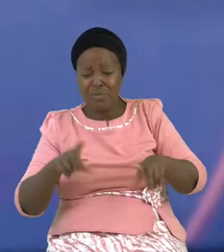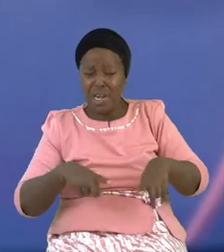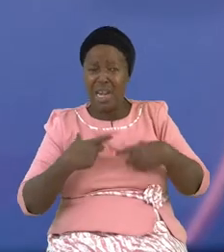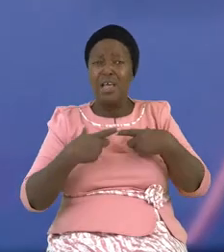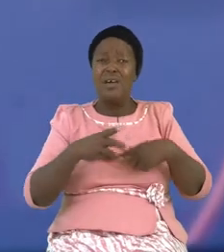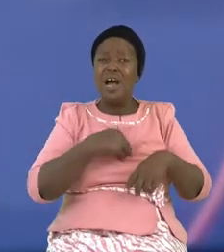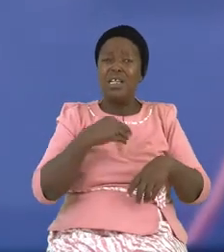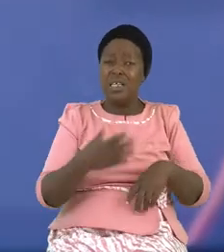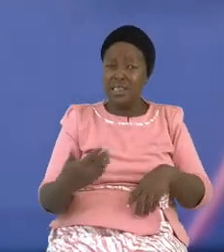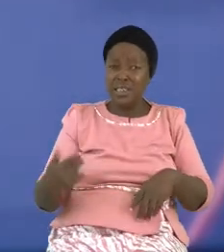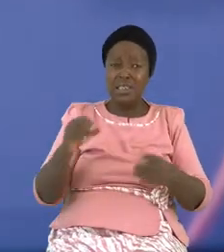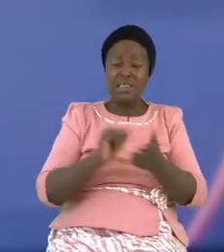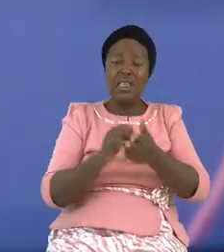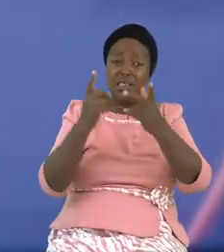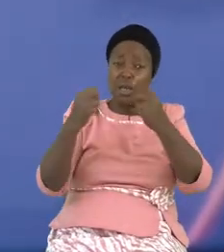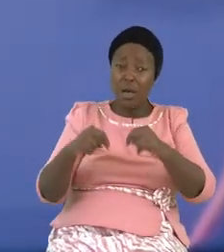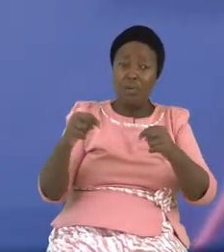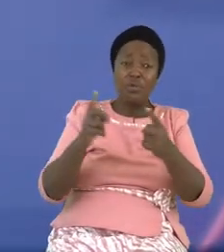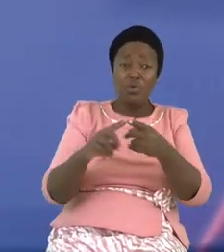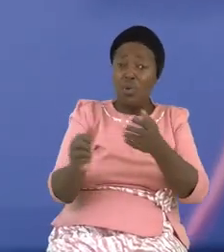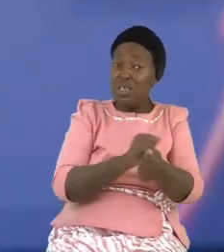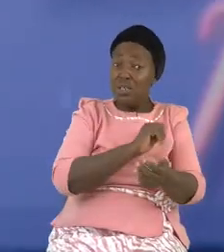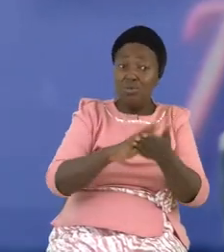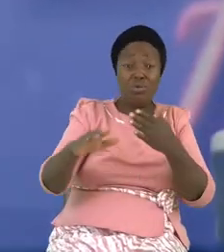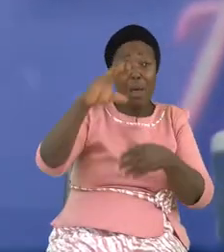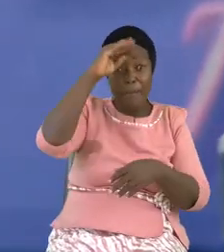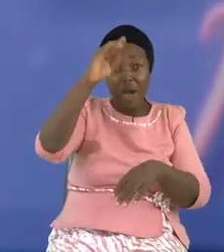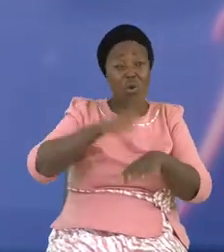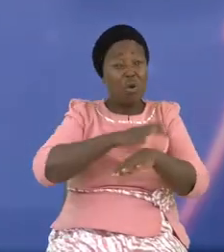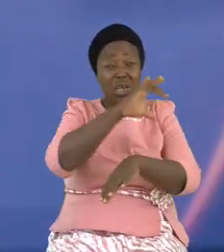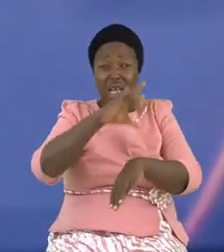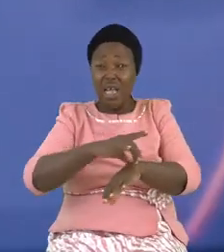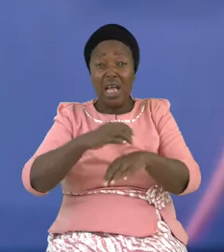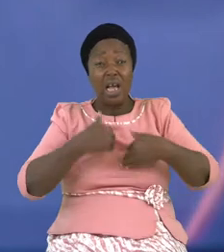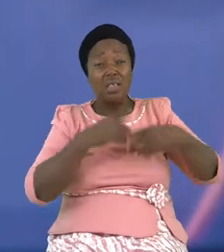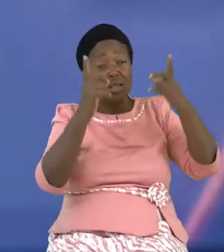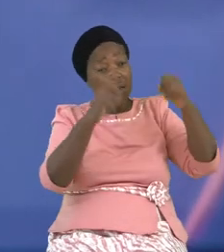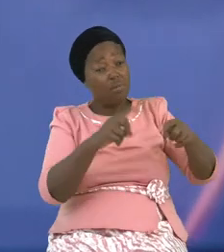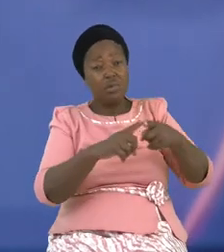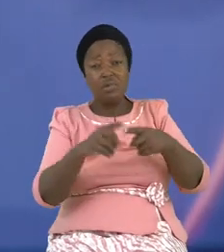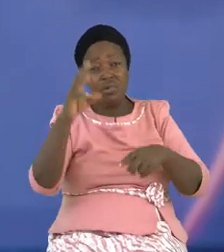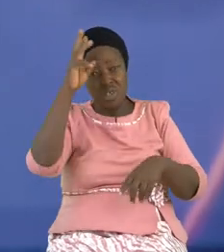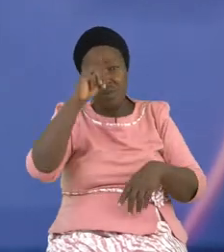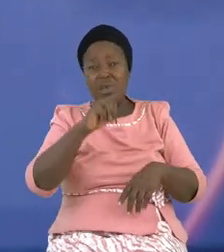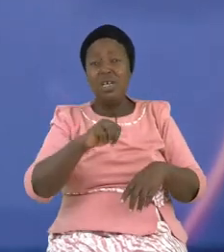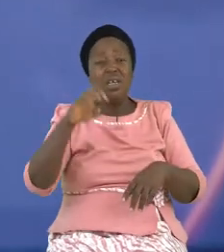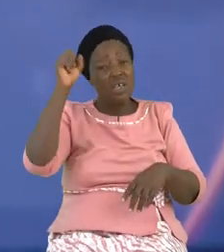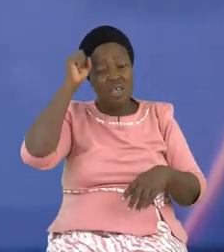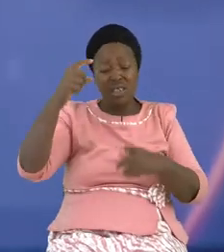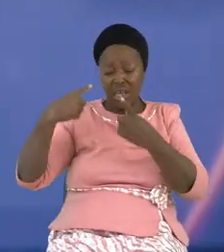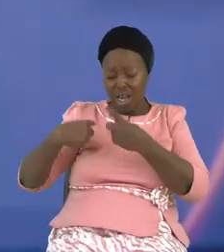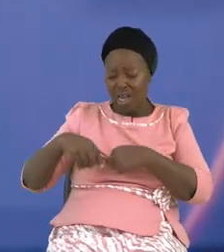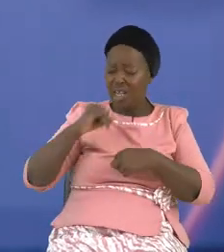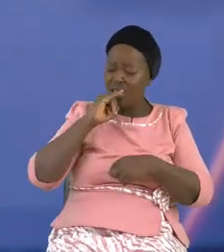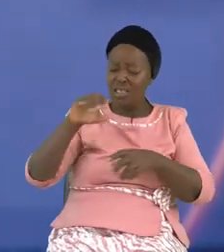things that come to destroy man on earth has come to him. His heart is broken. His life